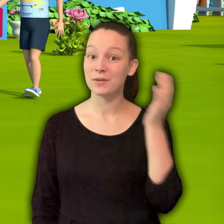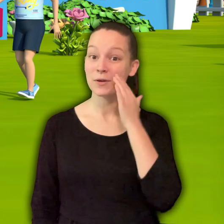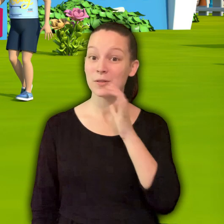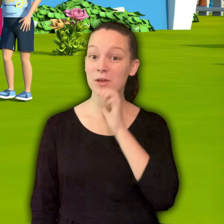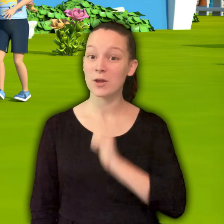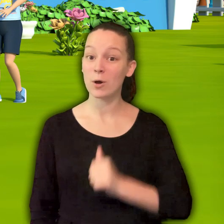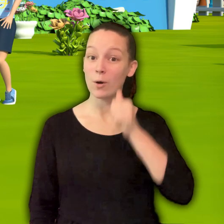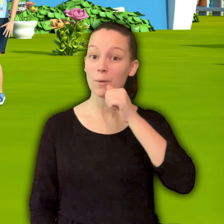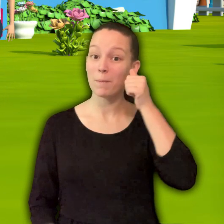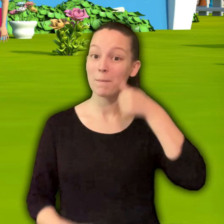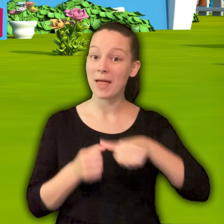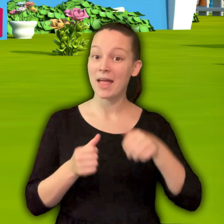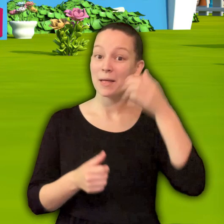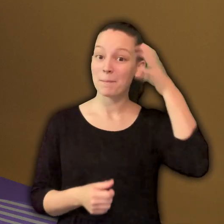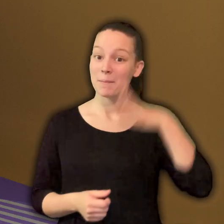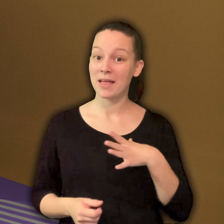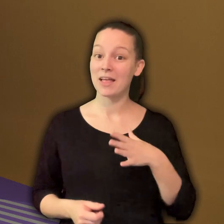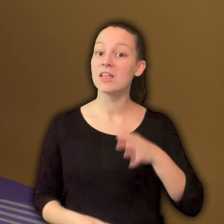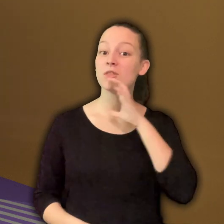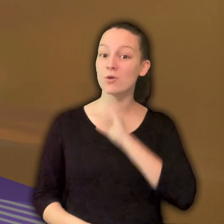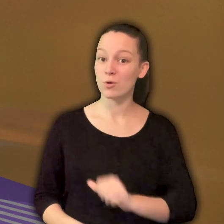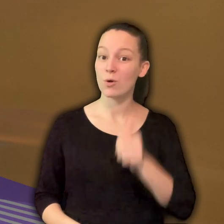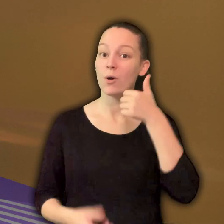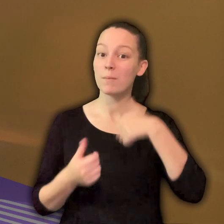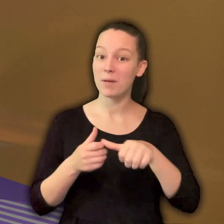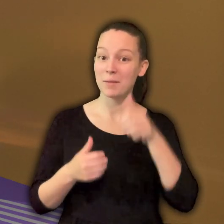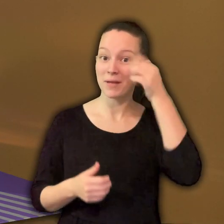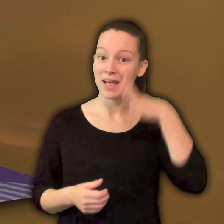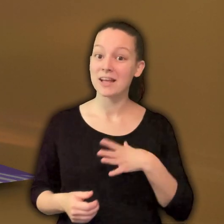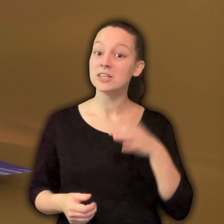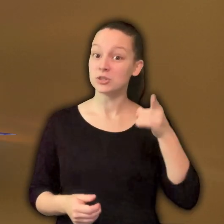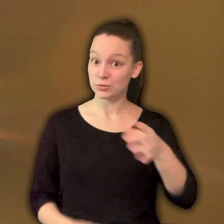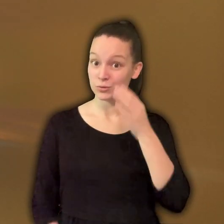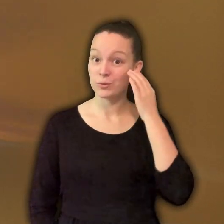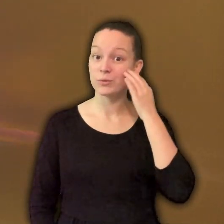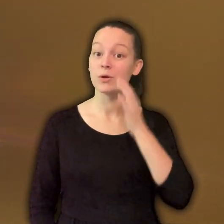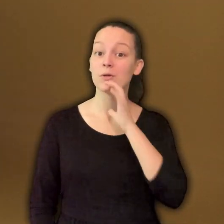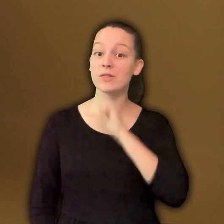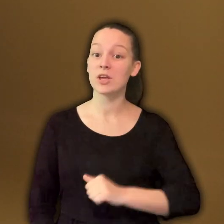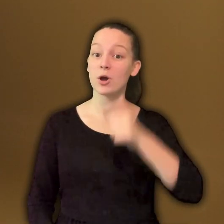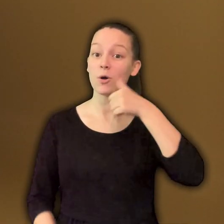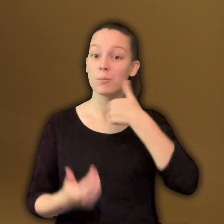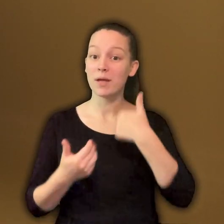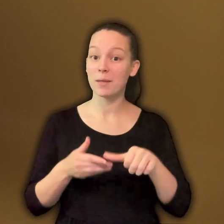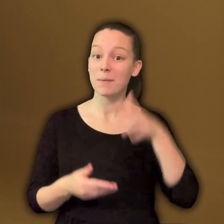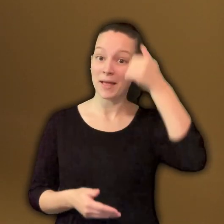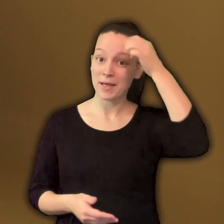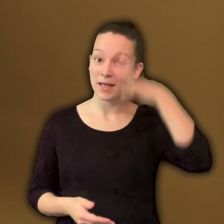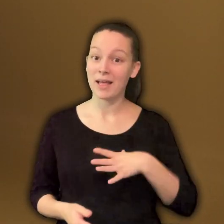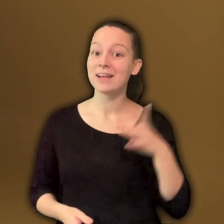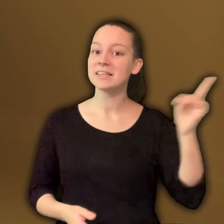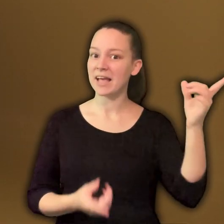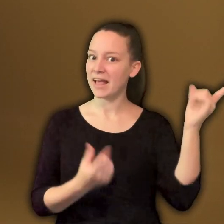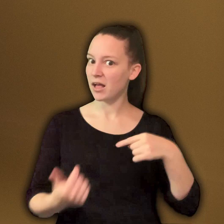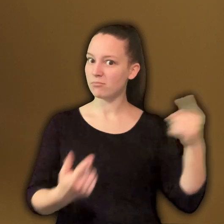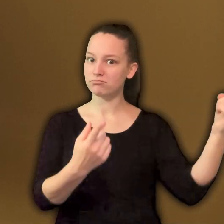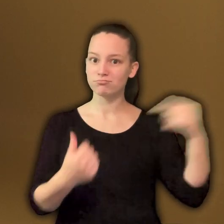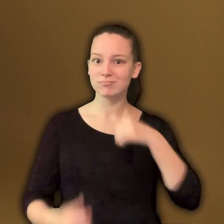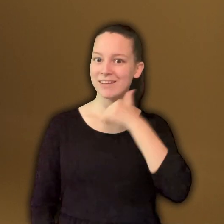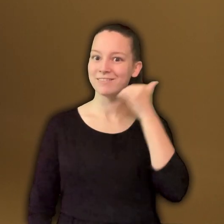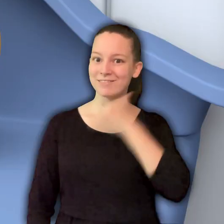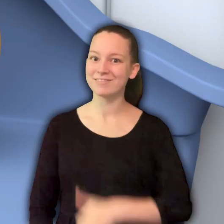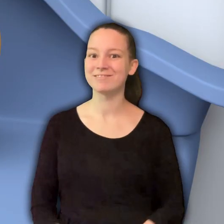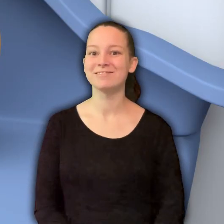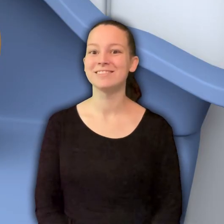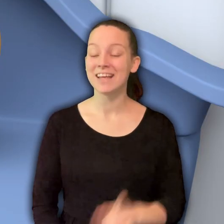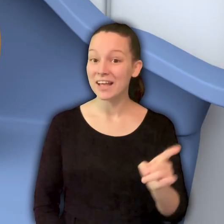Do you know the Old Male Man, Old Male Man, Old Male Man? Do you know the Old Male Man who comes here